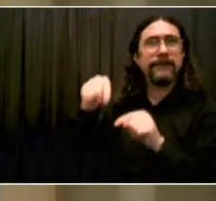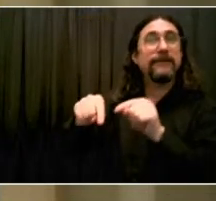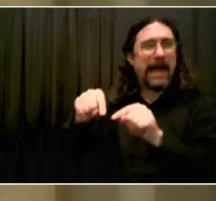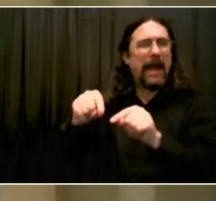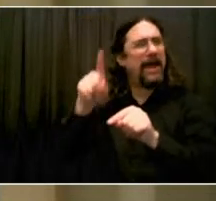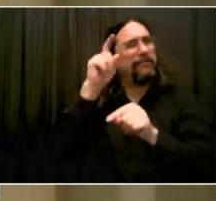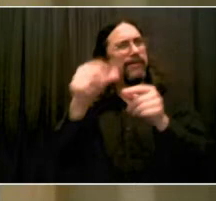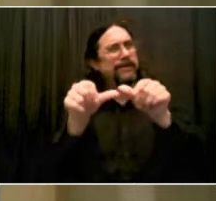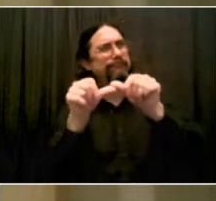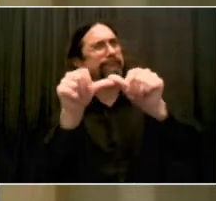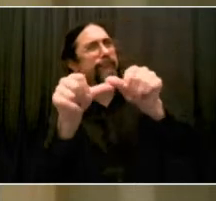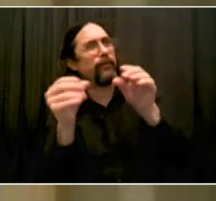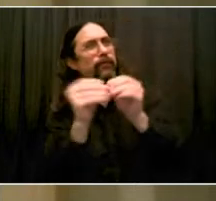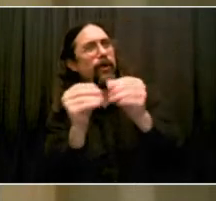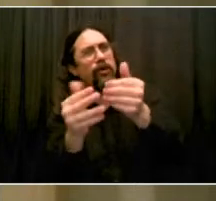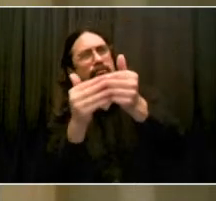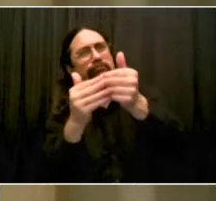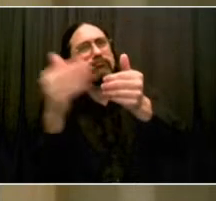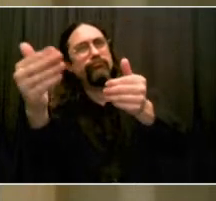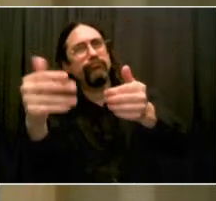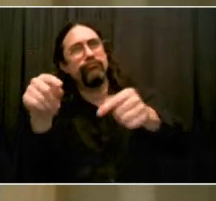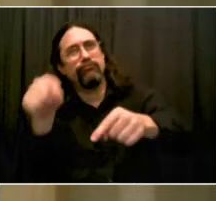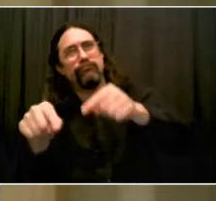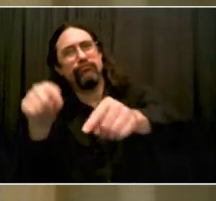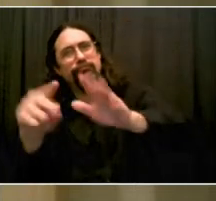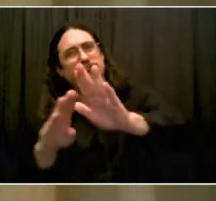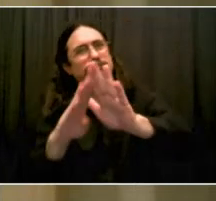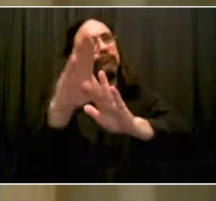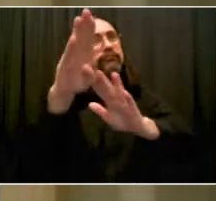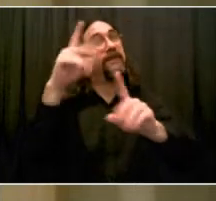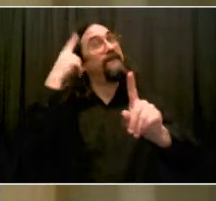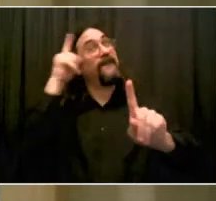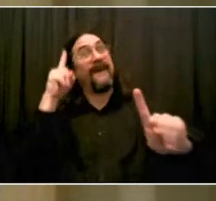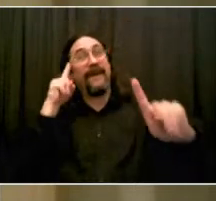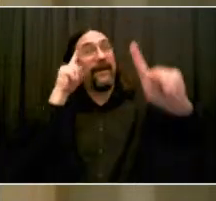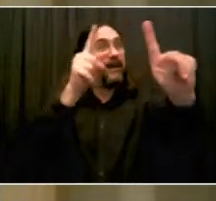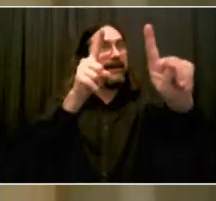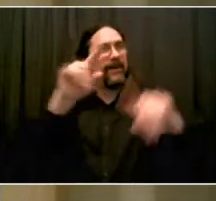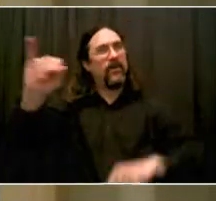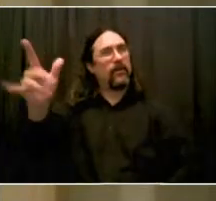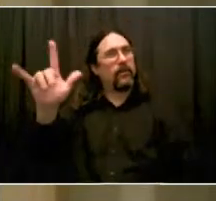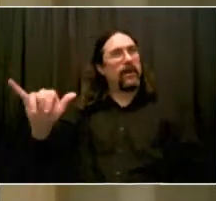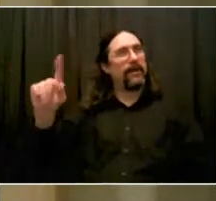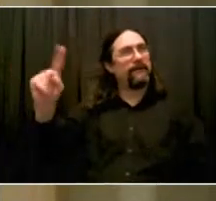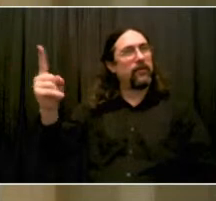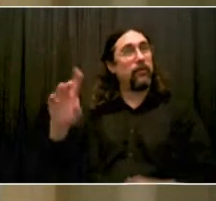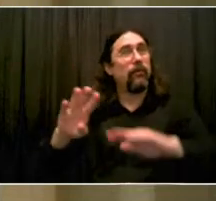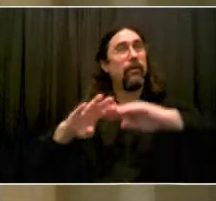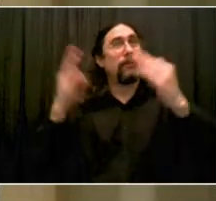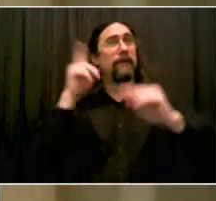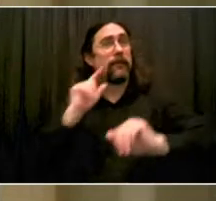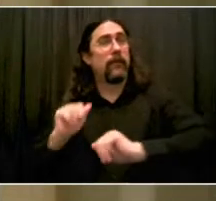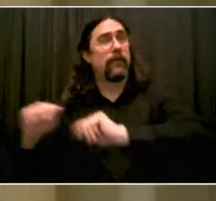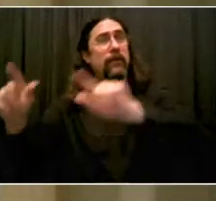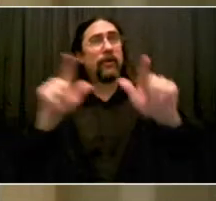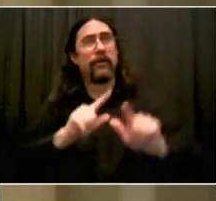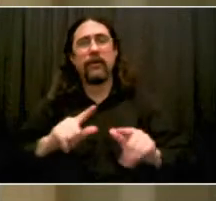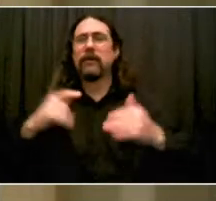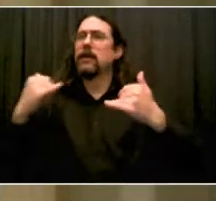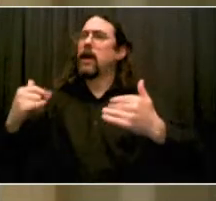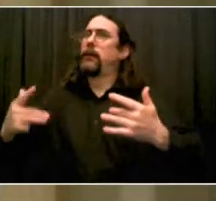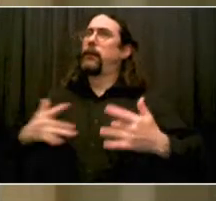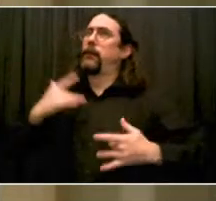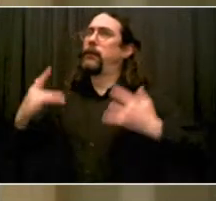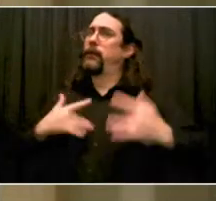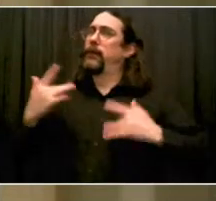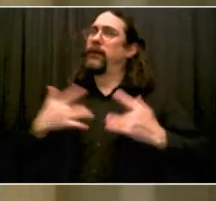1. We could not be more excited and grateful. And I share your sentiment that New Yorkers are really the ones to thank.